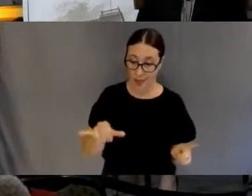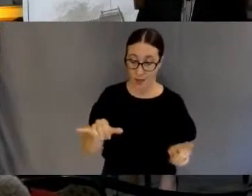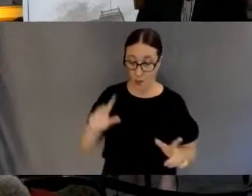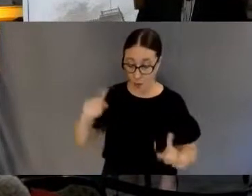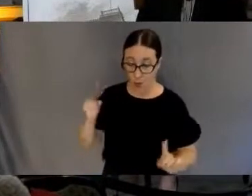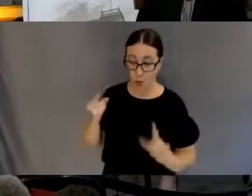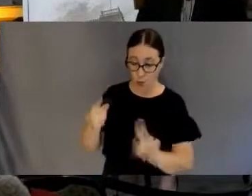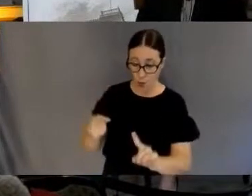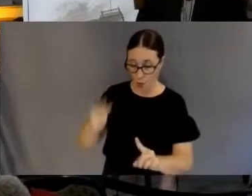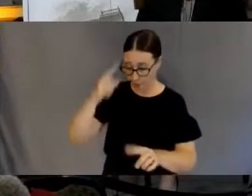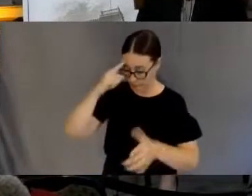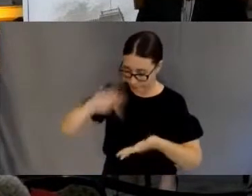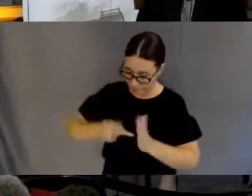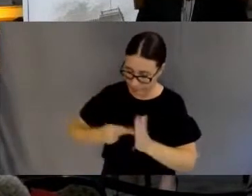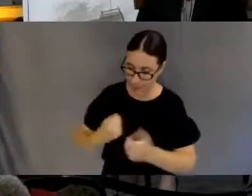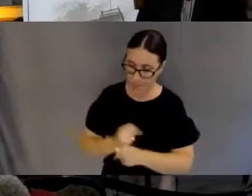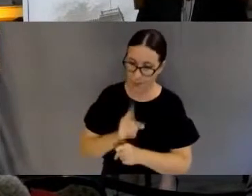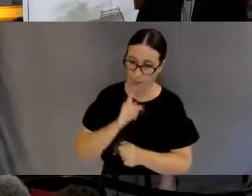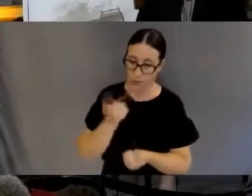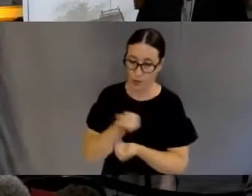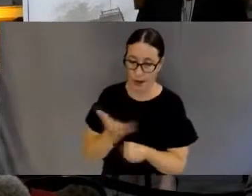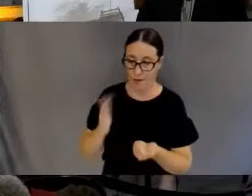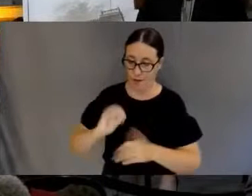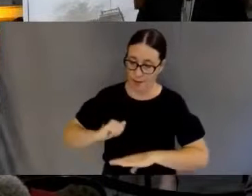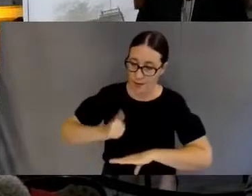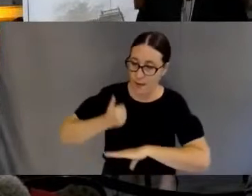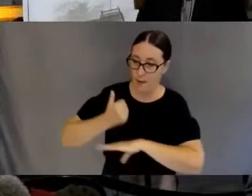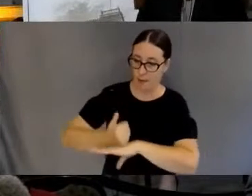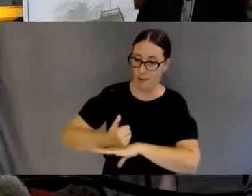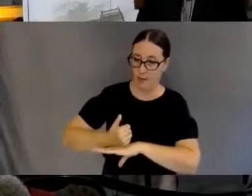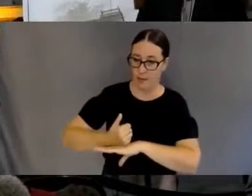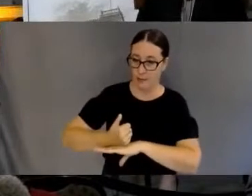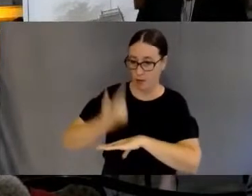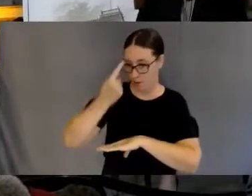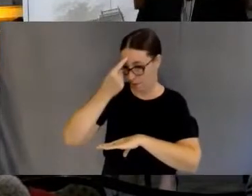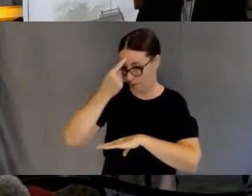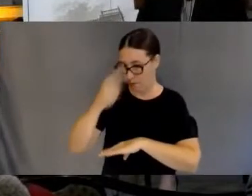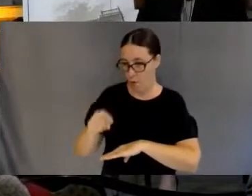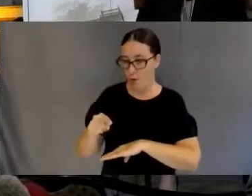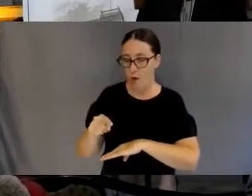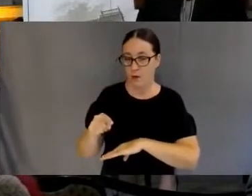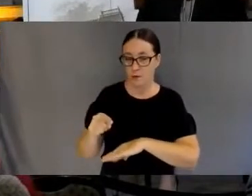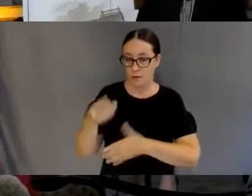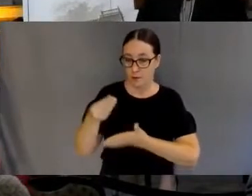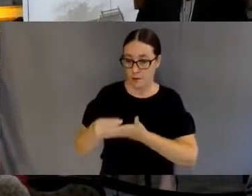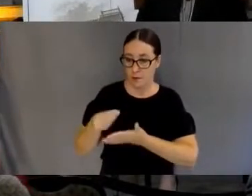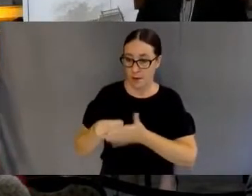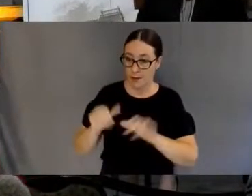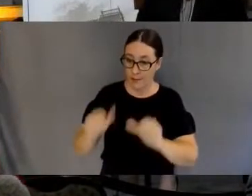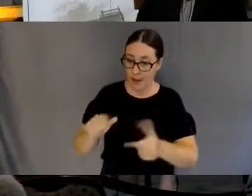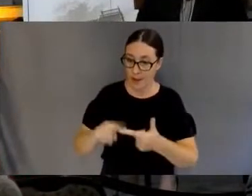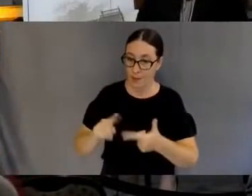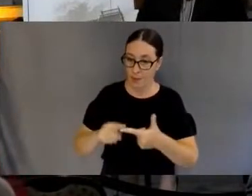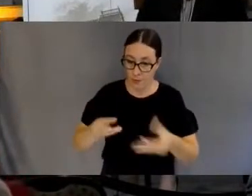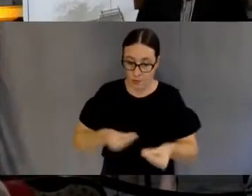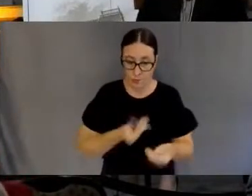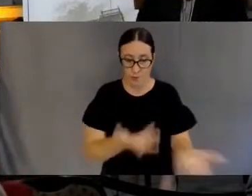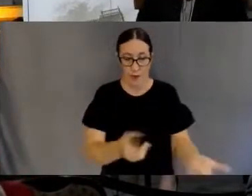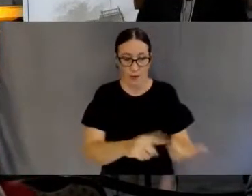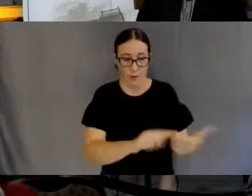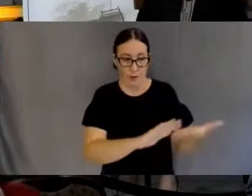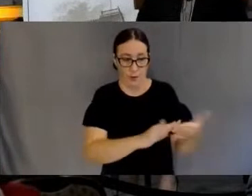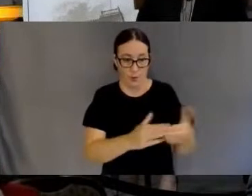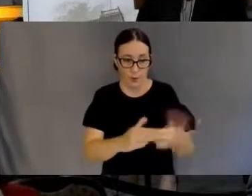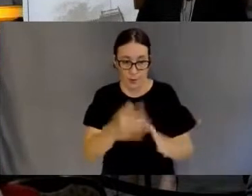to make sure that everything is implemented so that money goes to the communities and helps